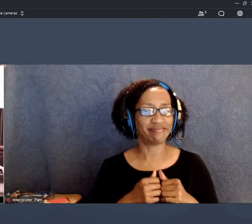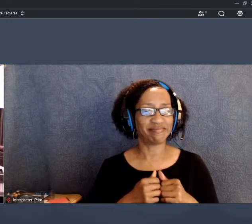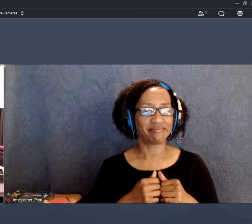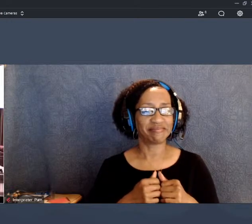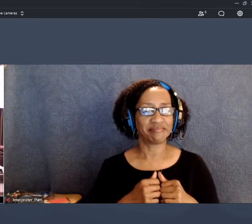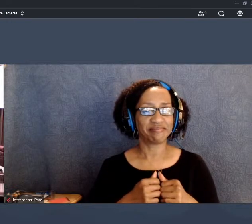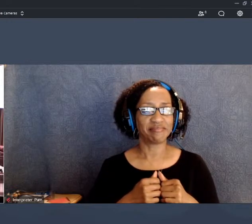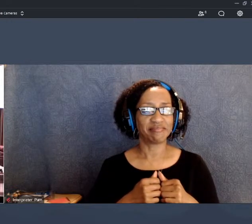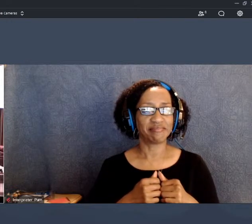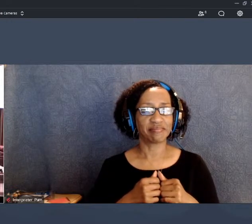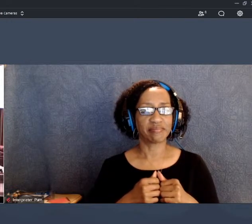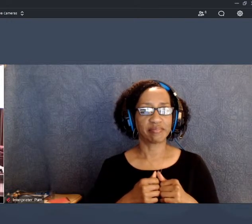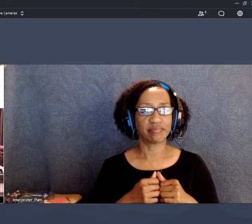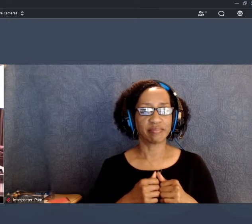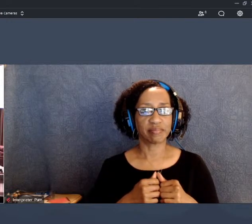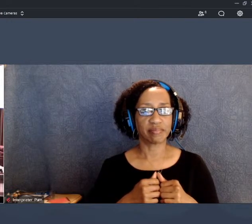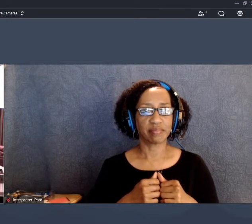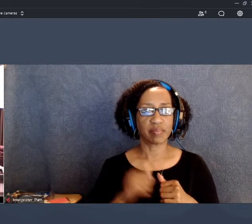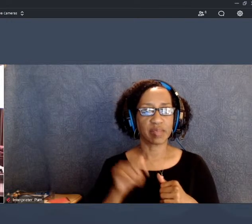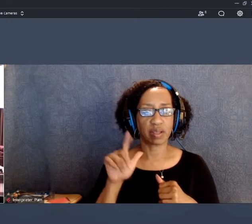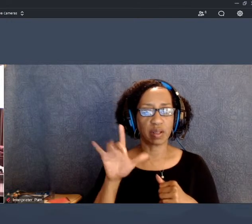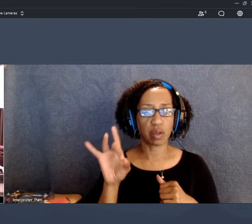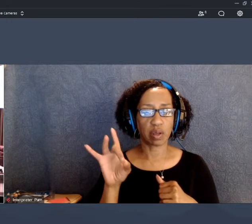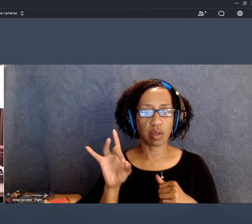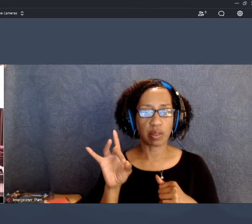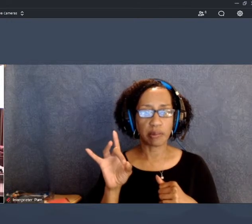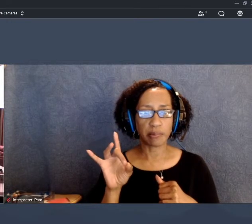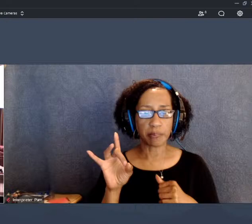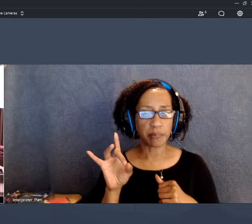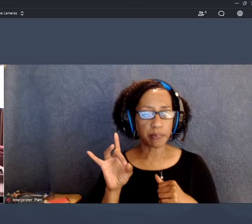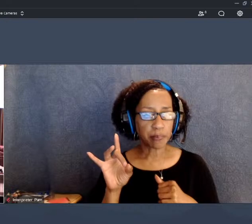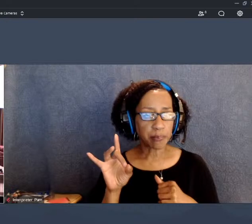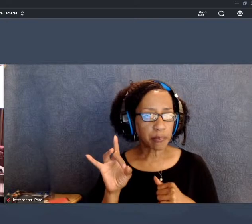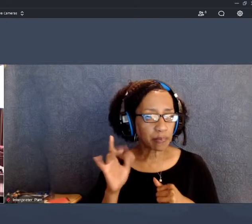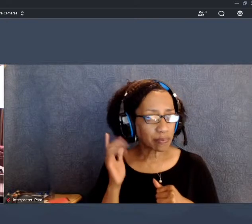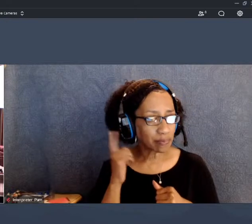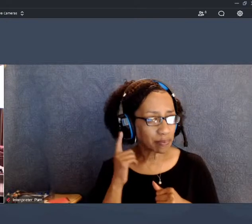is a resolution After that should be requesting easy. approval of the sale.